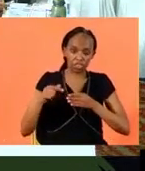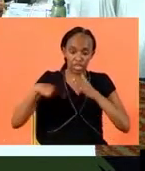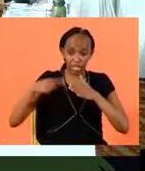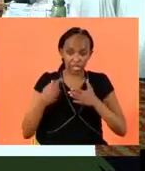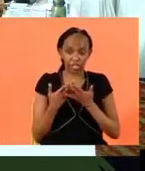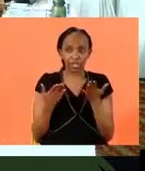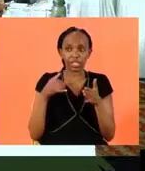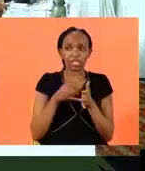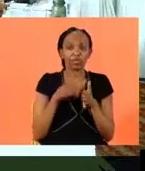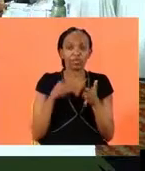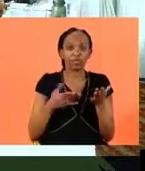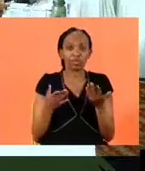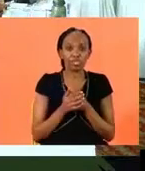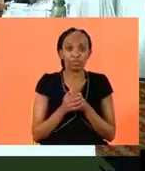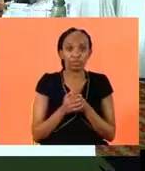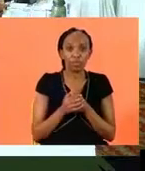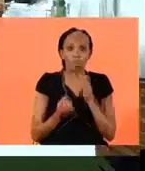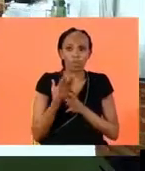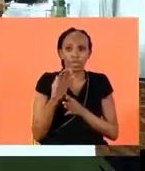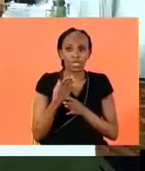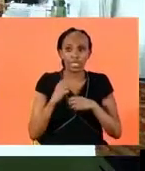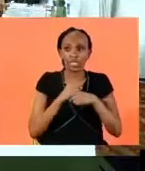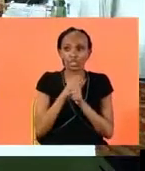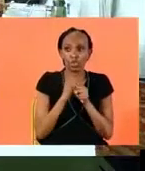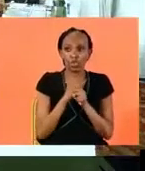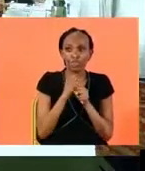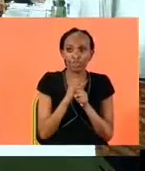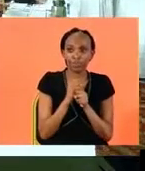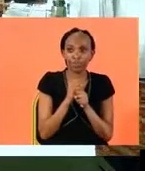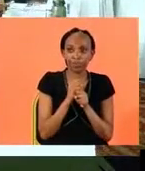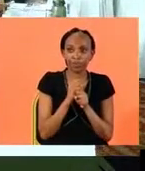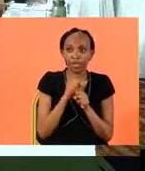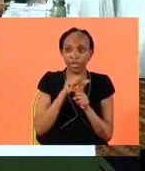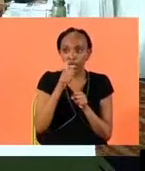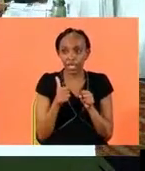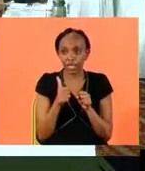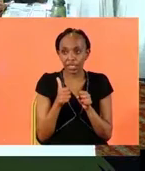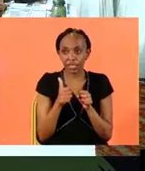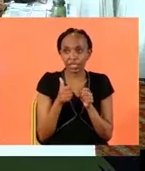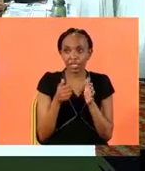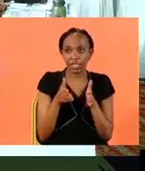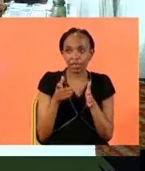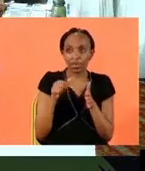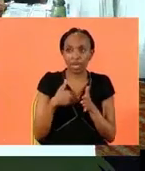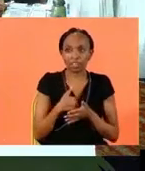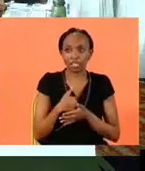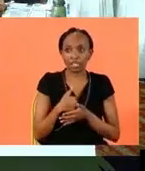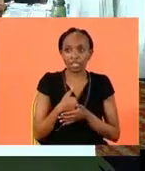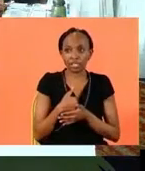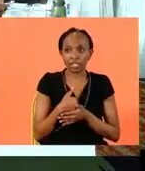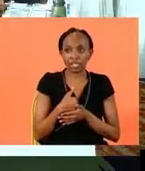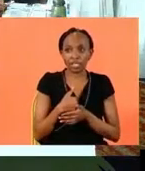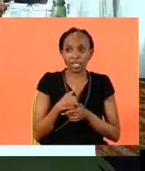products, including products such as coffee and others. So we have